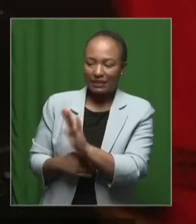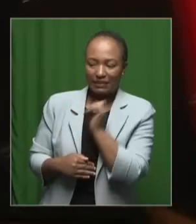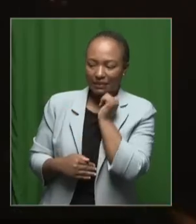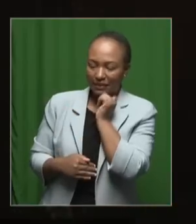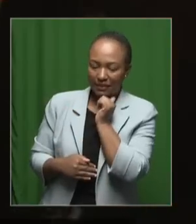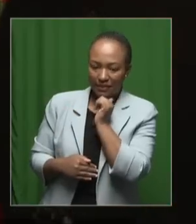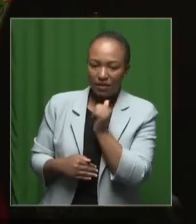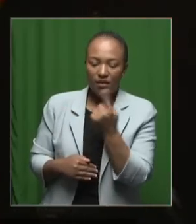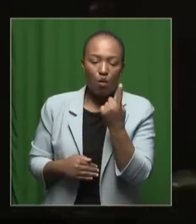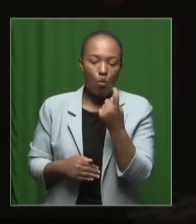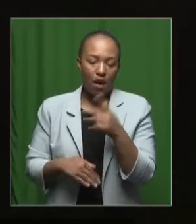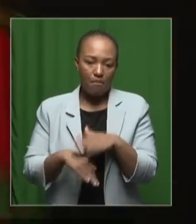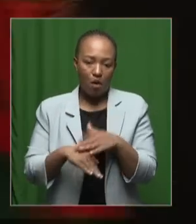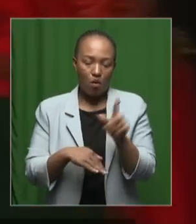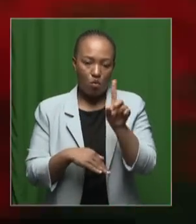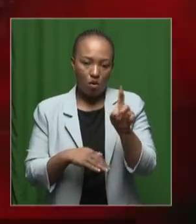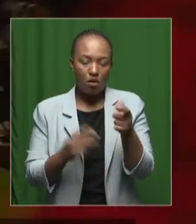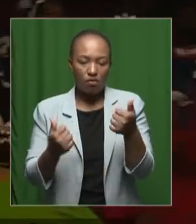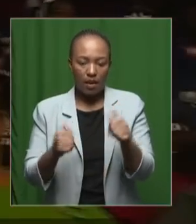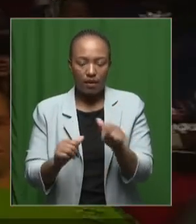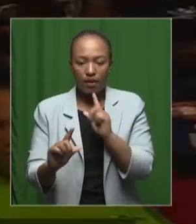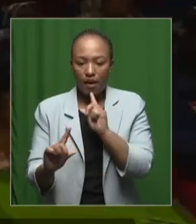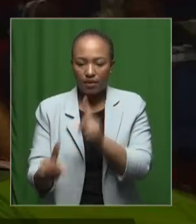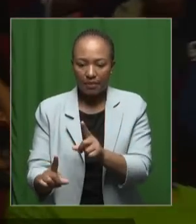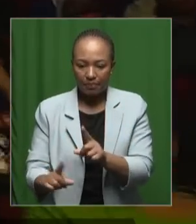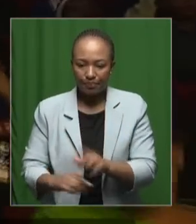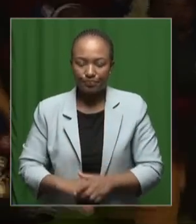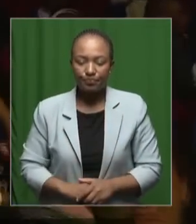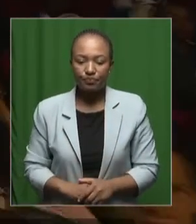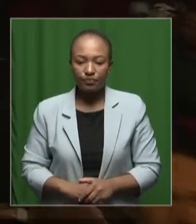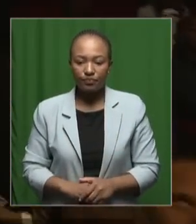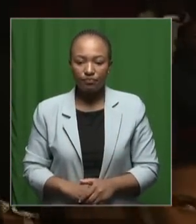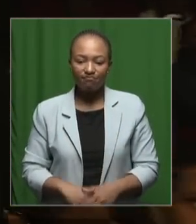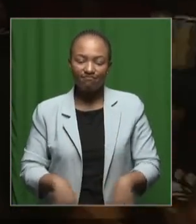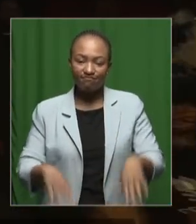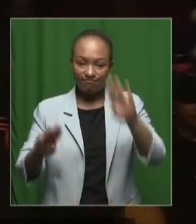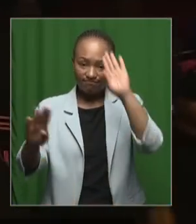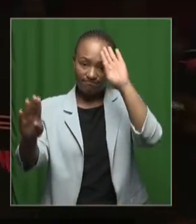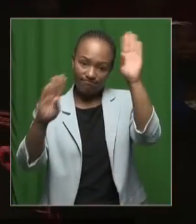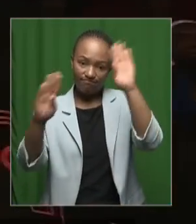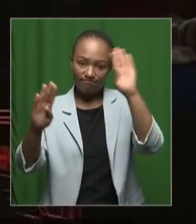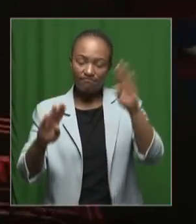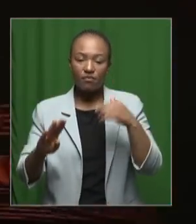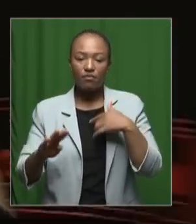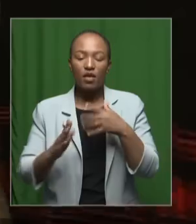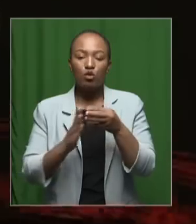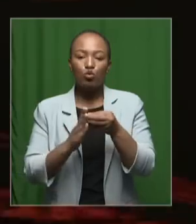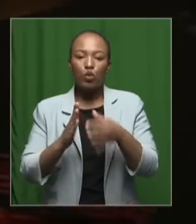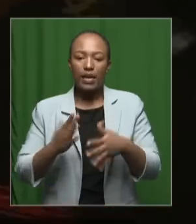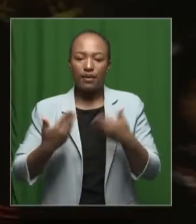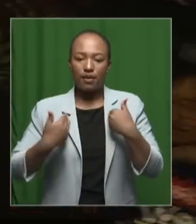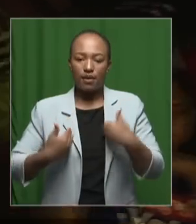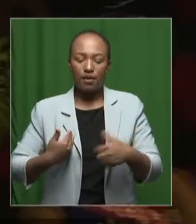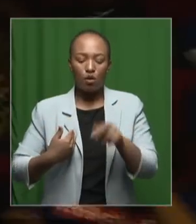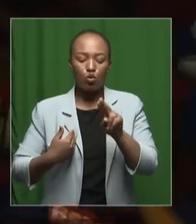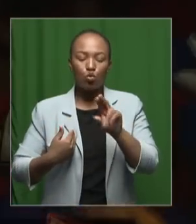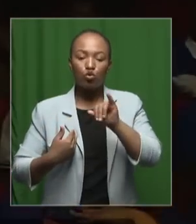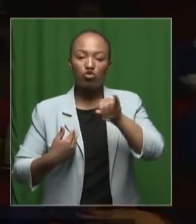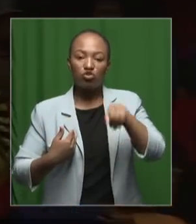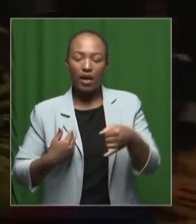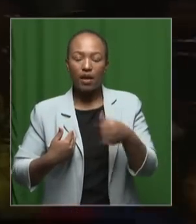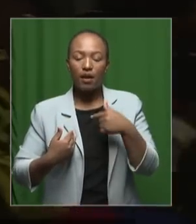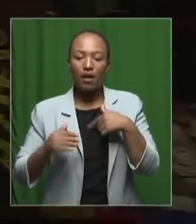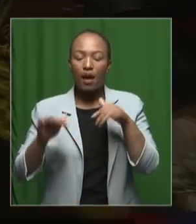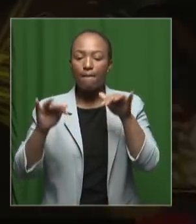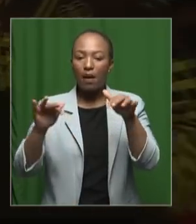squeeze in one more question, then we're going to get some answers. Hello to everybody. As a student of the University of Johannesburg and somebody who dwells on public